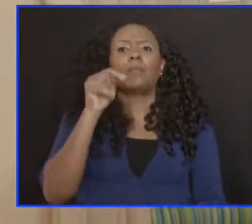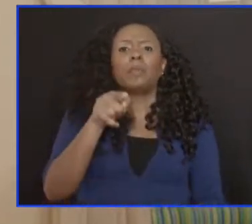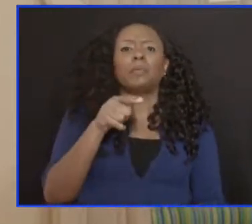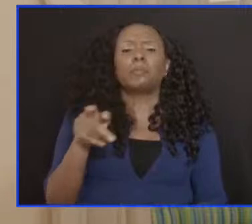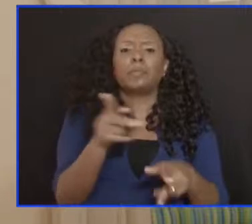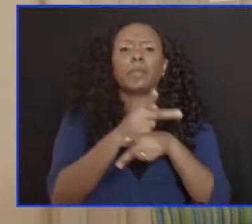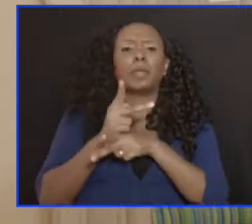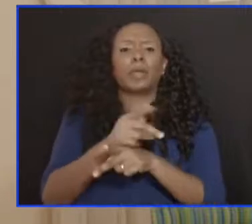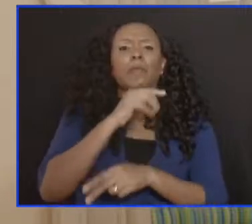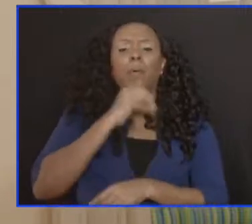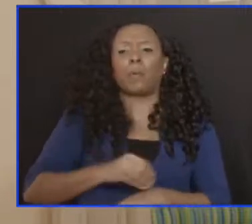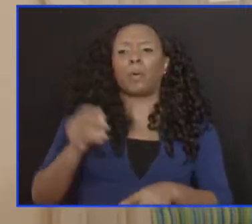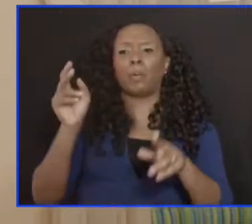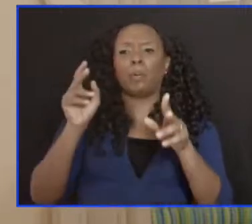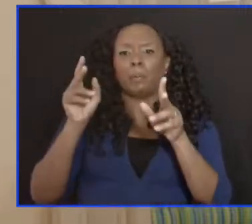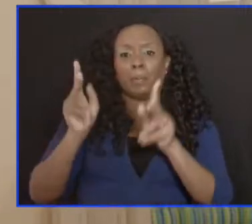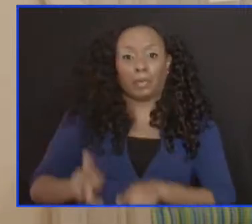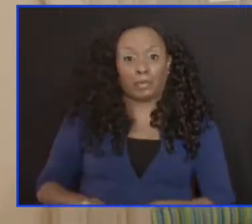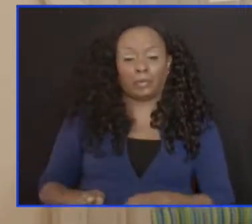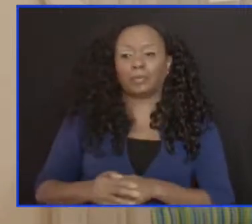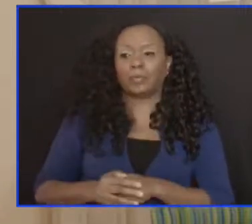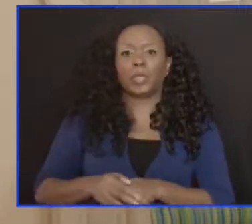would quarantine.